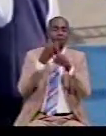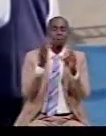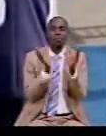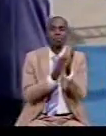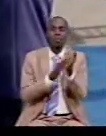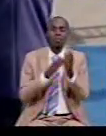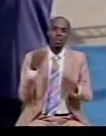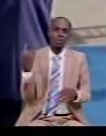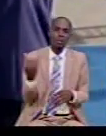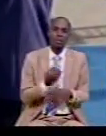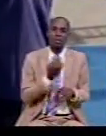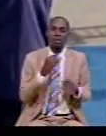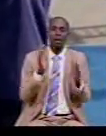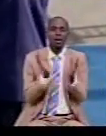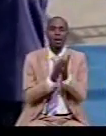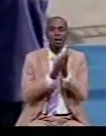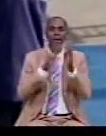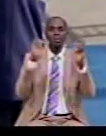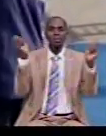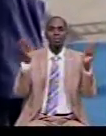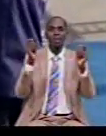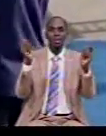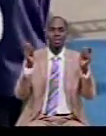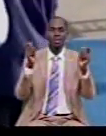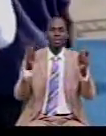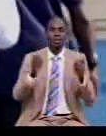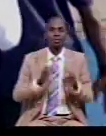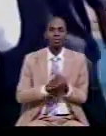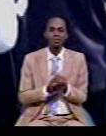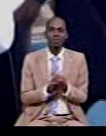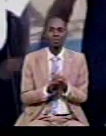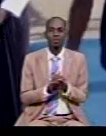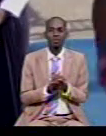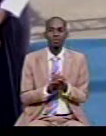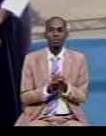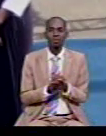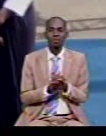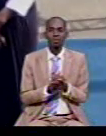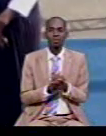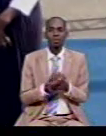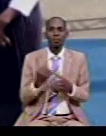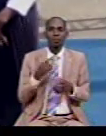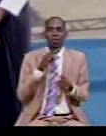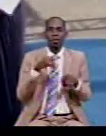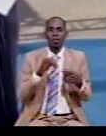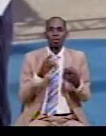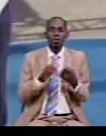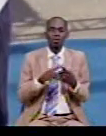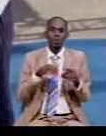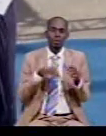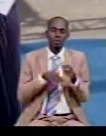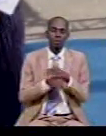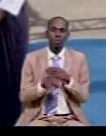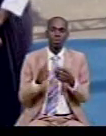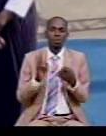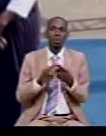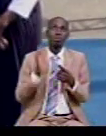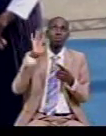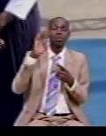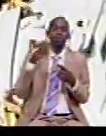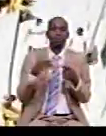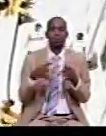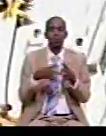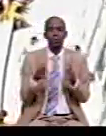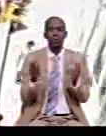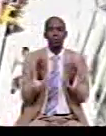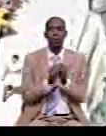And so we are going to enter into his courts with thanksgiving, into his gates with thanksgiving, and into his courts with praise. It is good